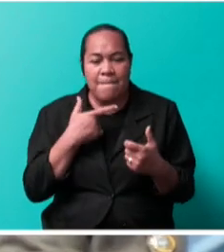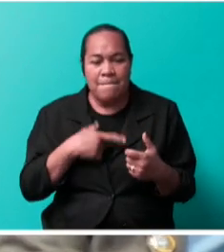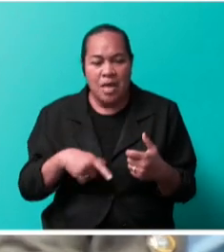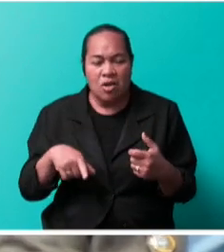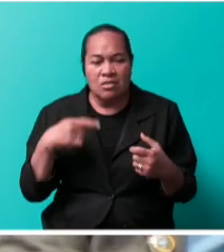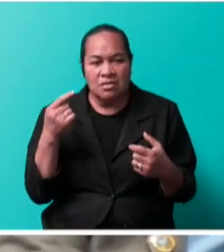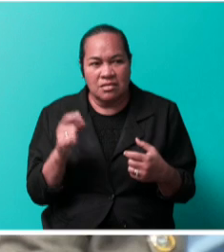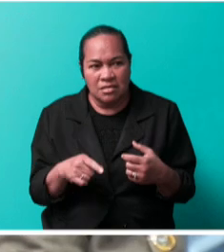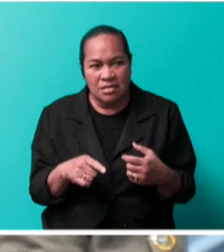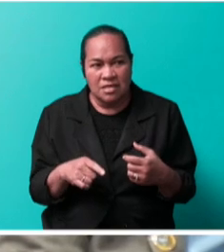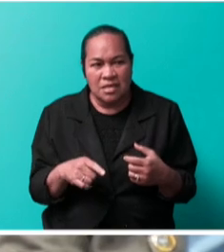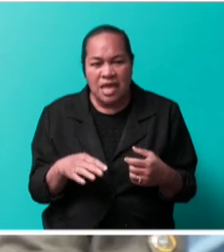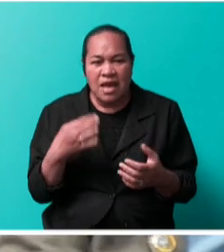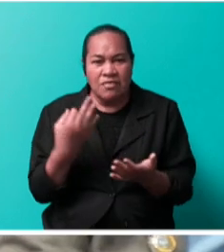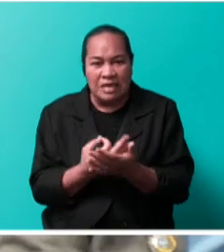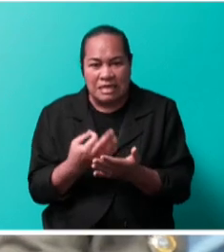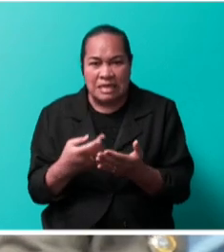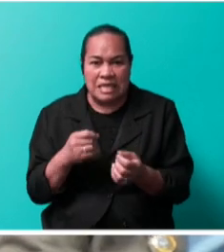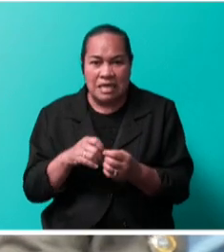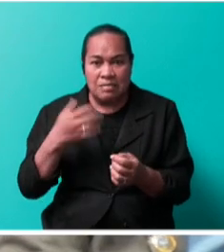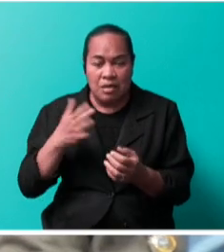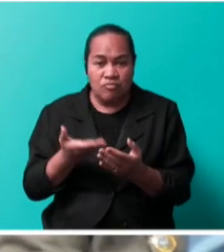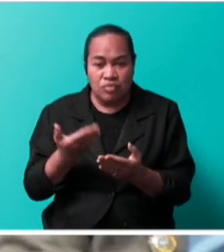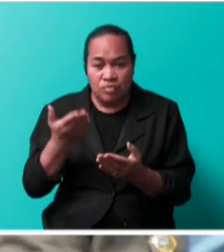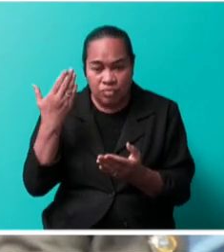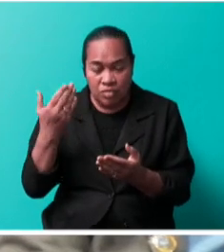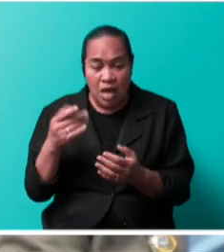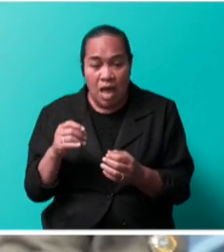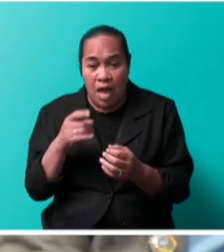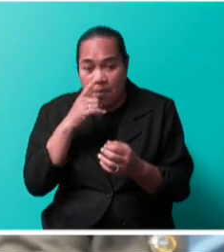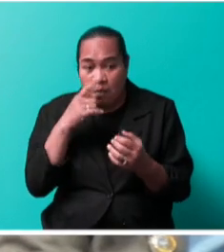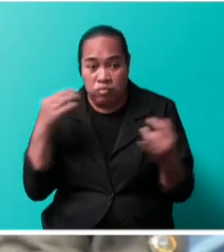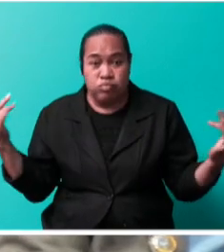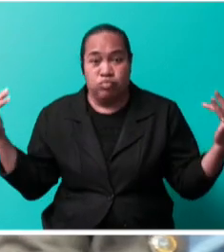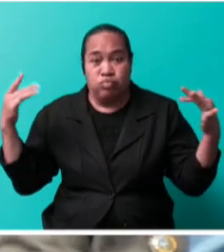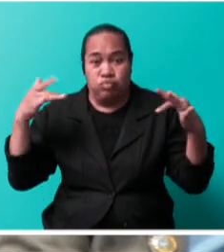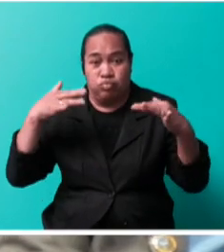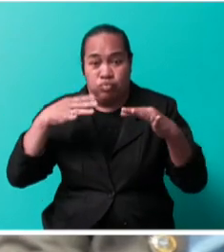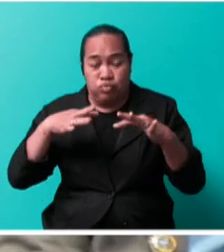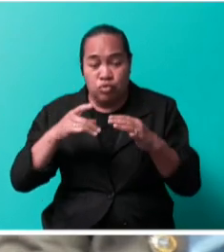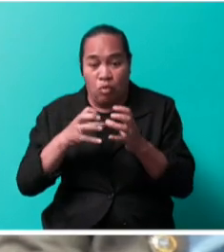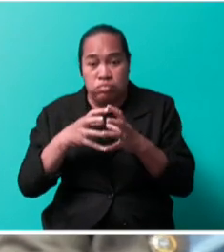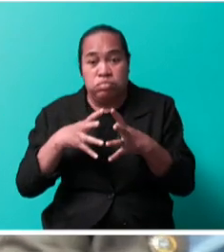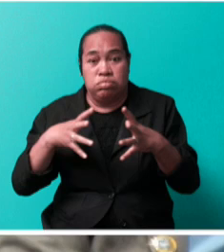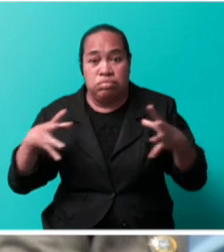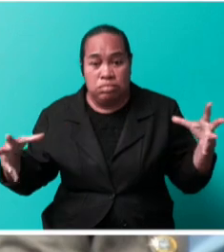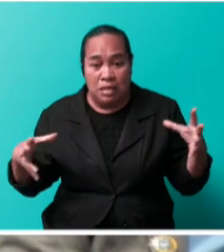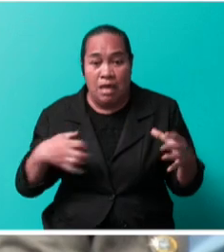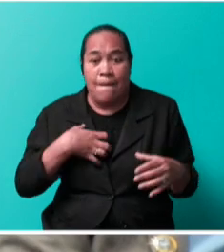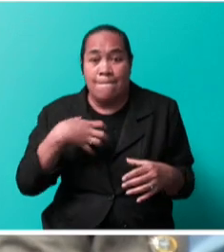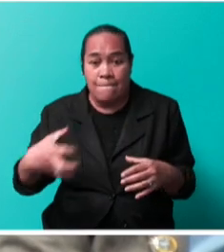fleets, increasing maintenance costs, population growth, urban expansion, and rising waste generation